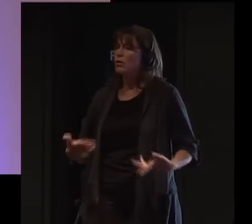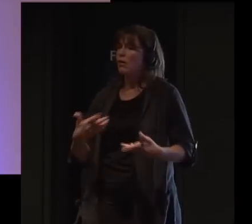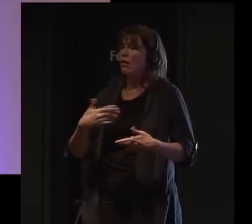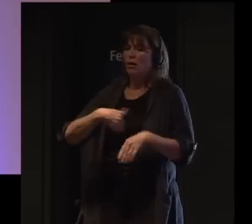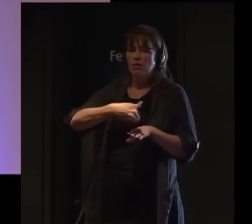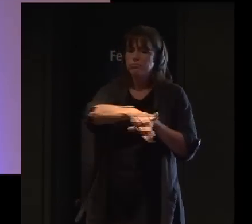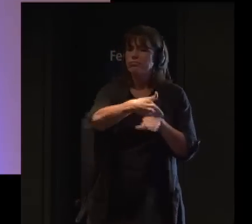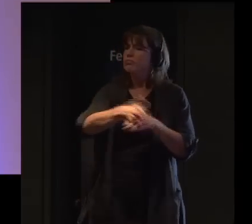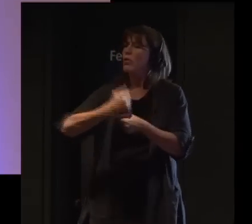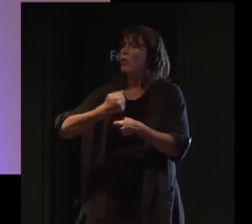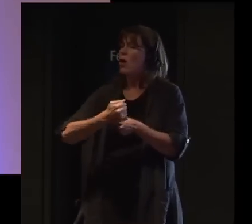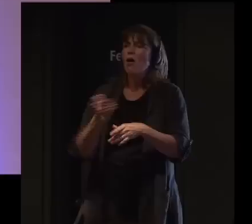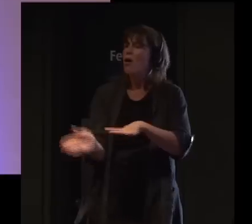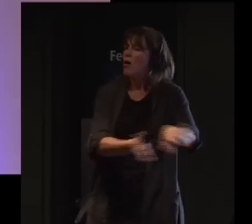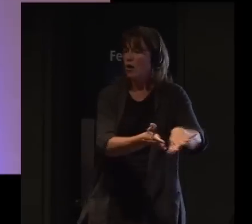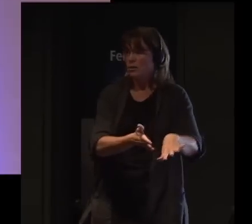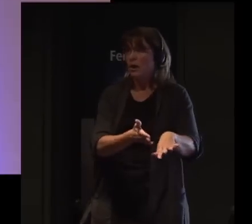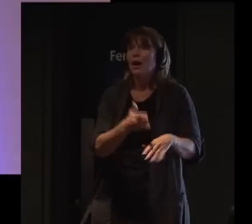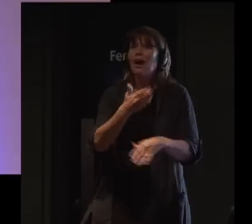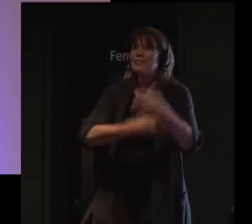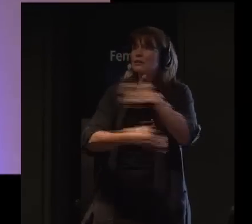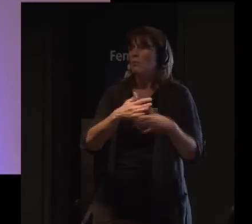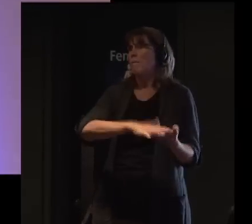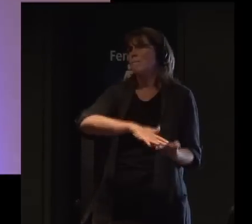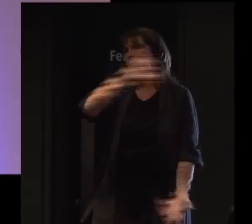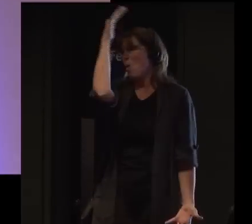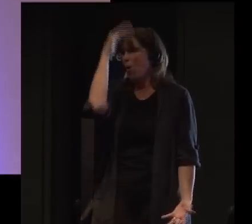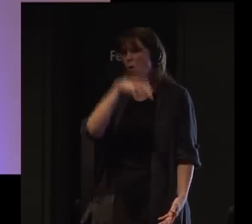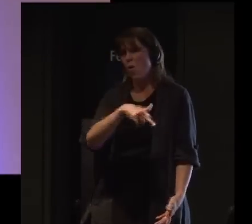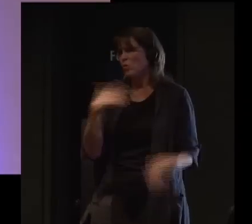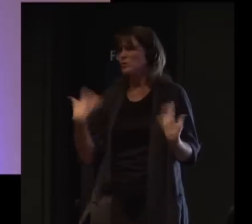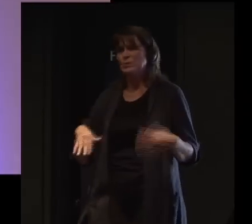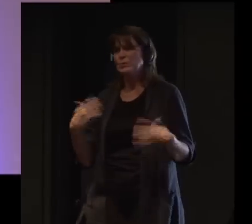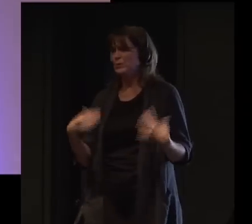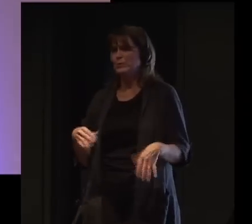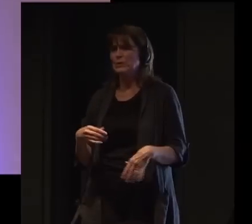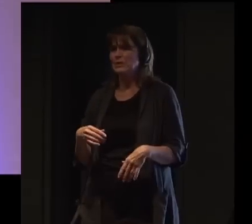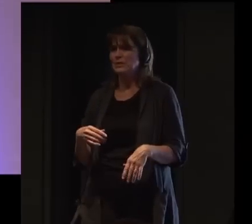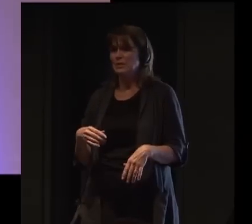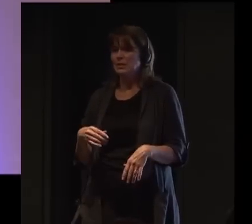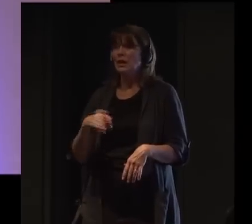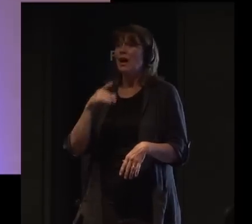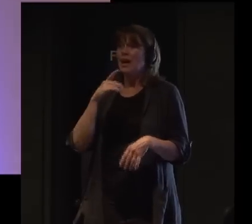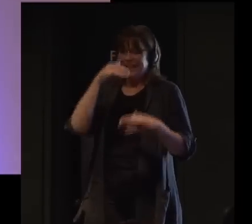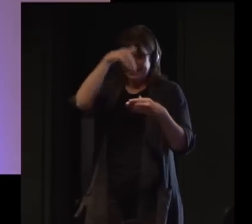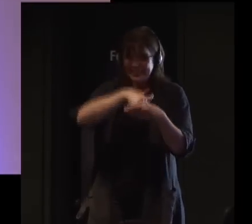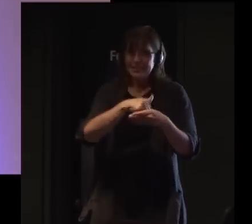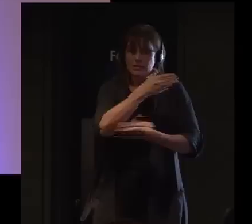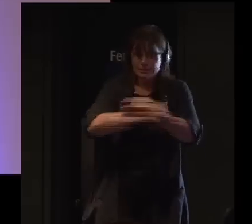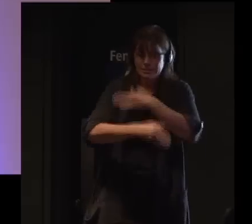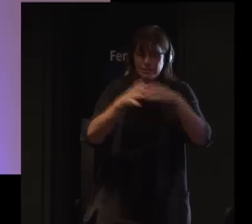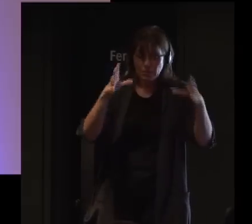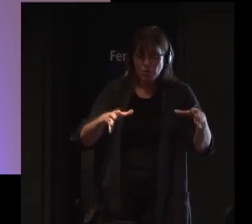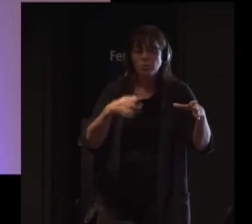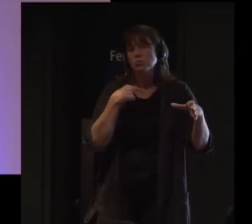that it's much higher for people with disabilities. And it's actually within this group, because what do we